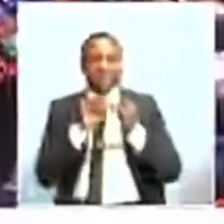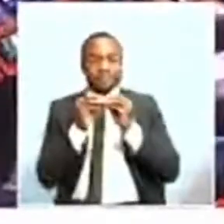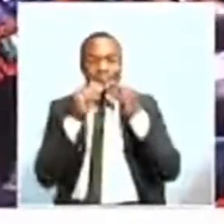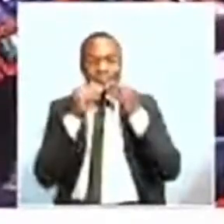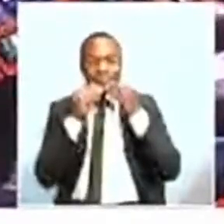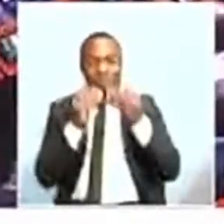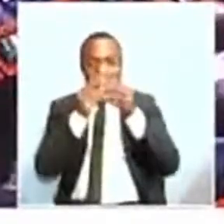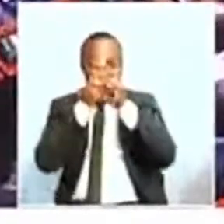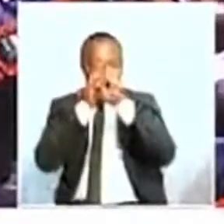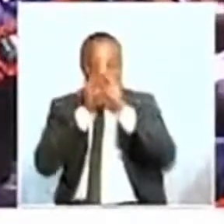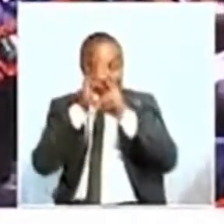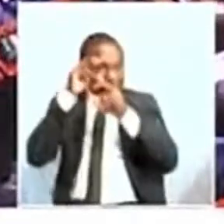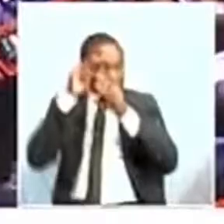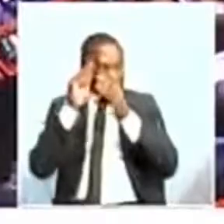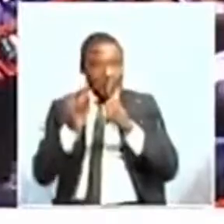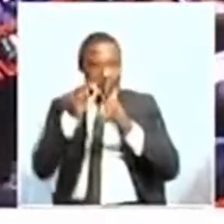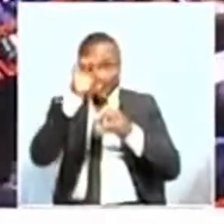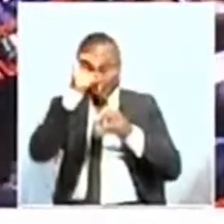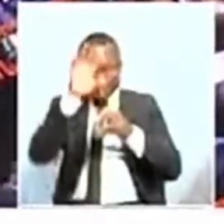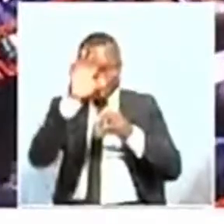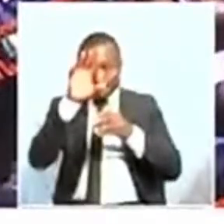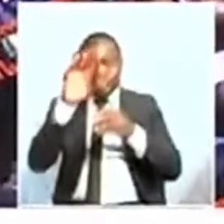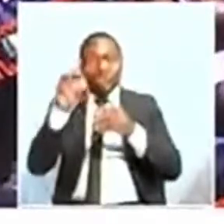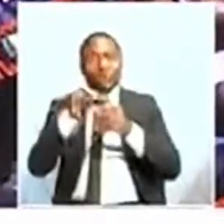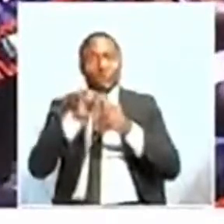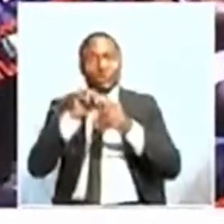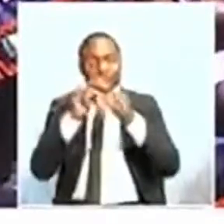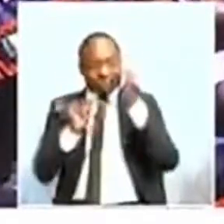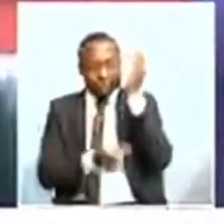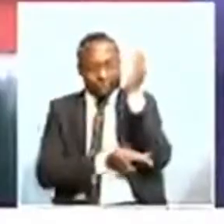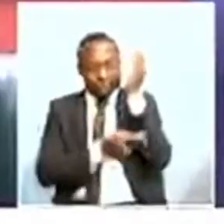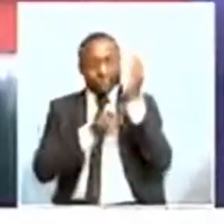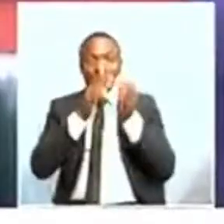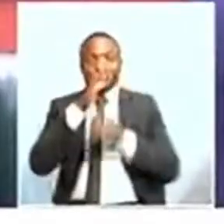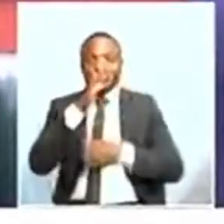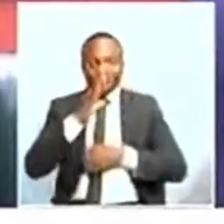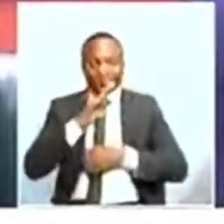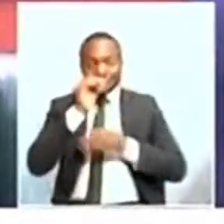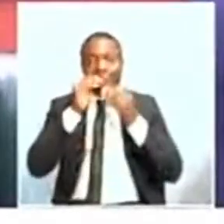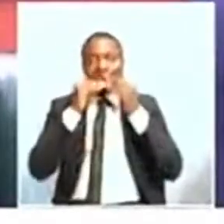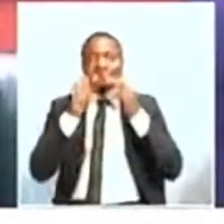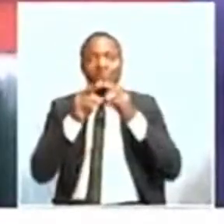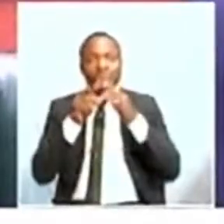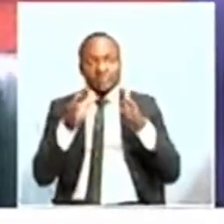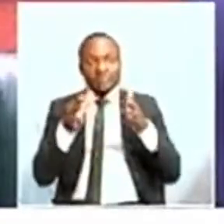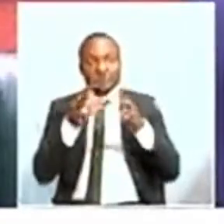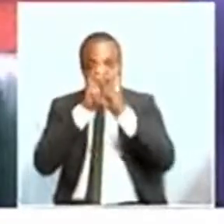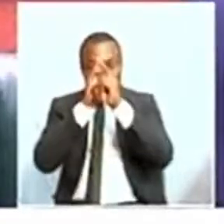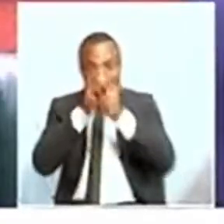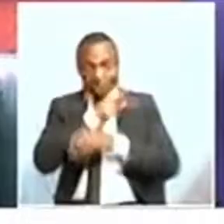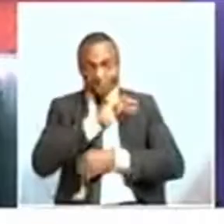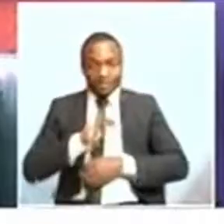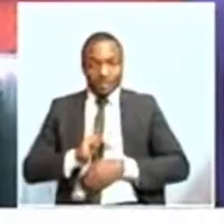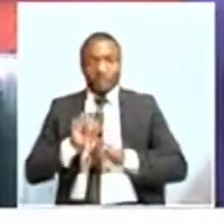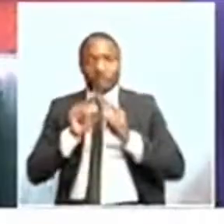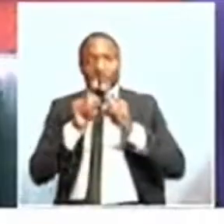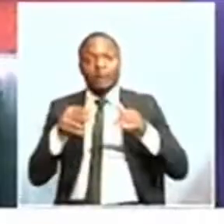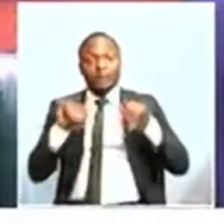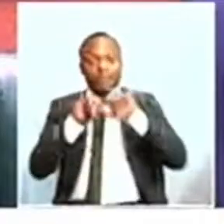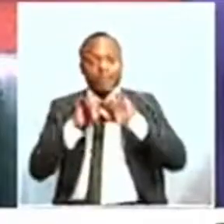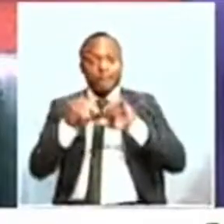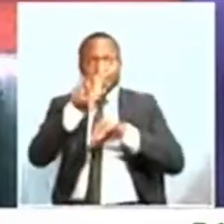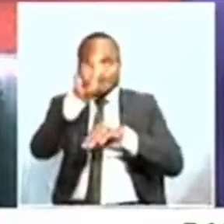Thank you. The Honorable Minister of Mines and Minerals Development. Madam Speaker, thank you very much. An honorable member, that is a very important